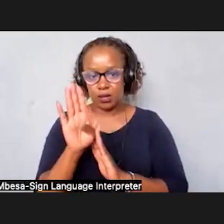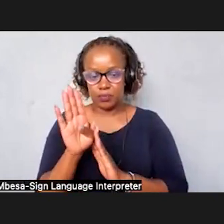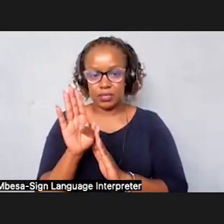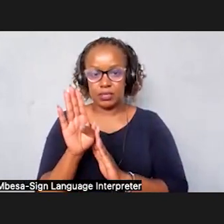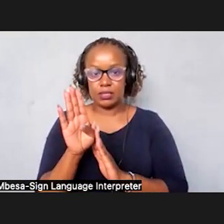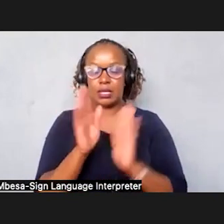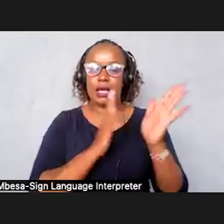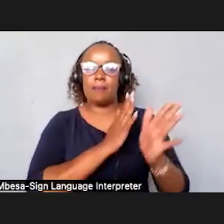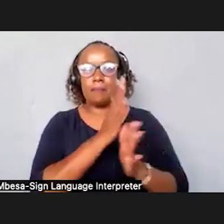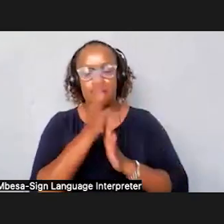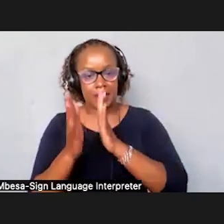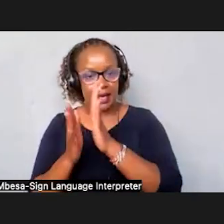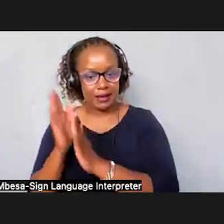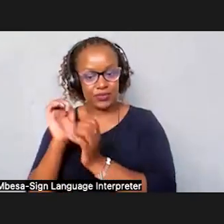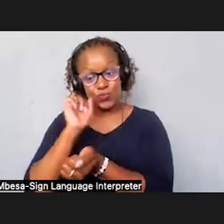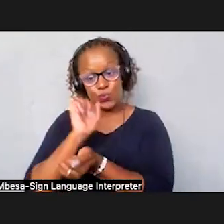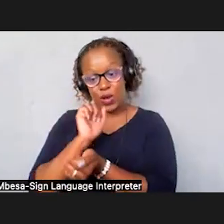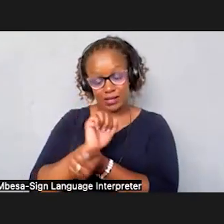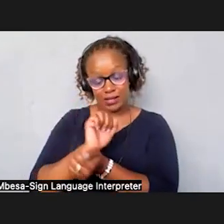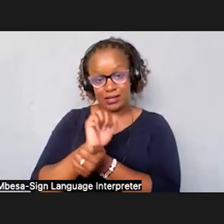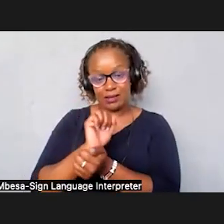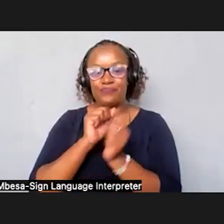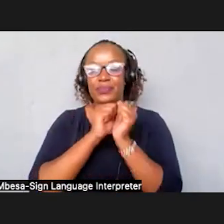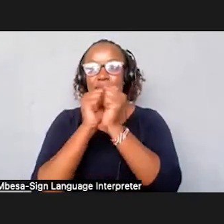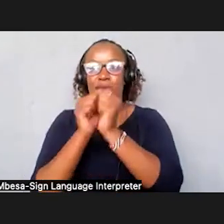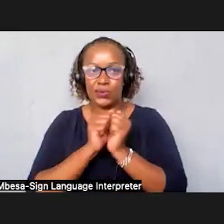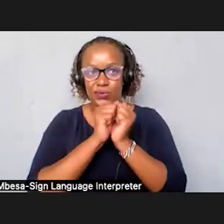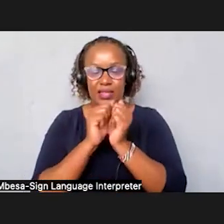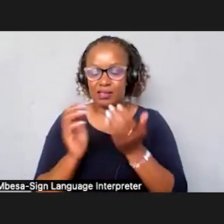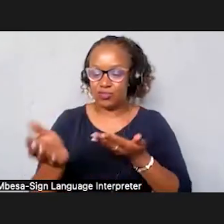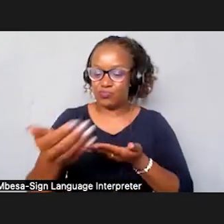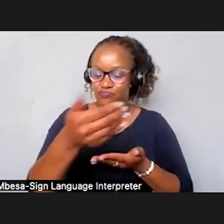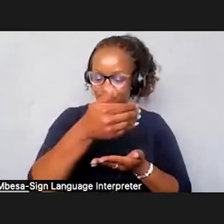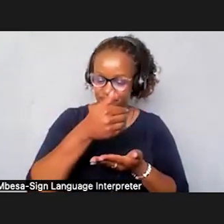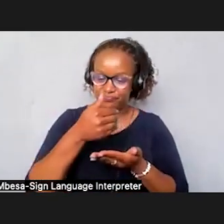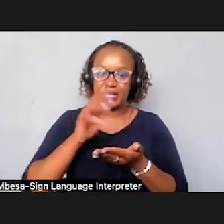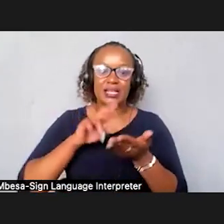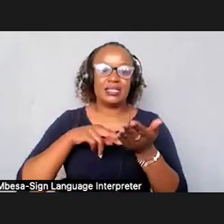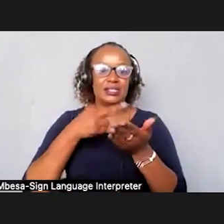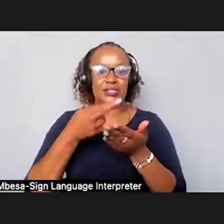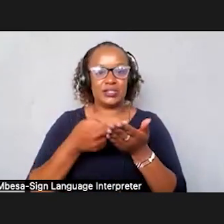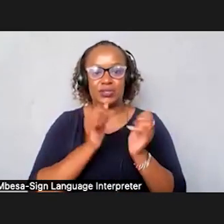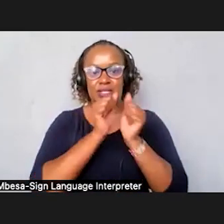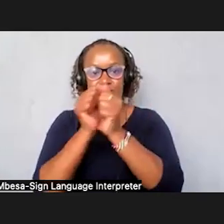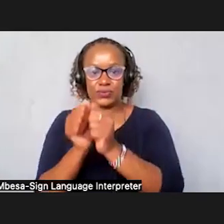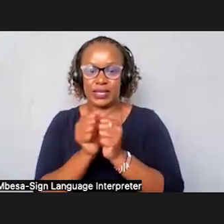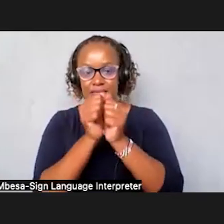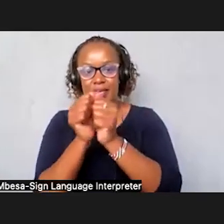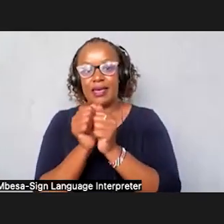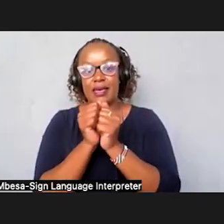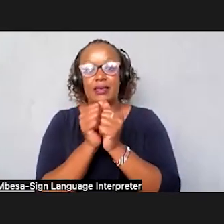plan to work together, to bring our resources together and come up with an